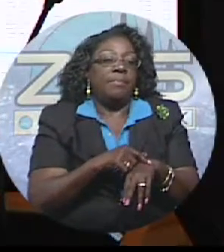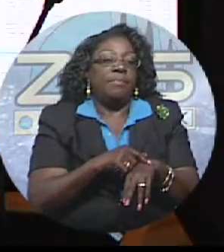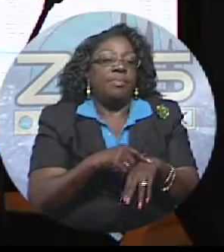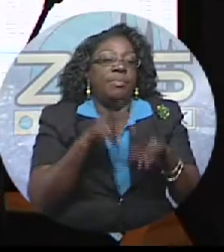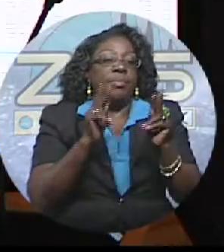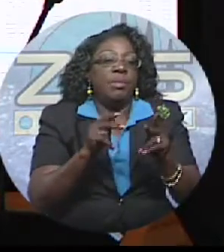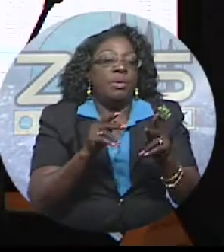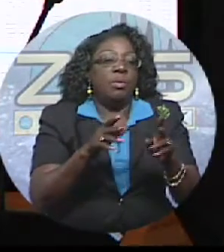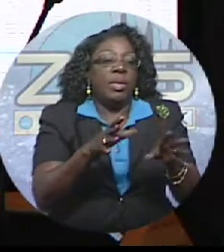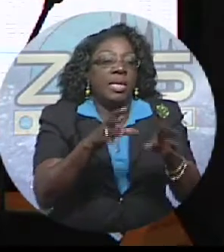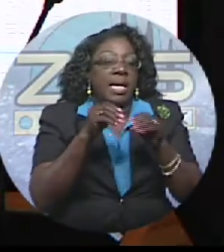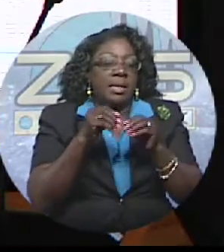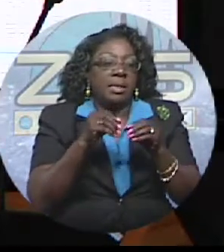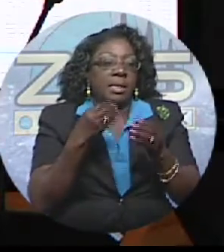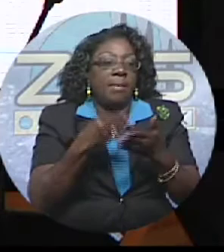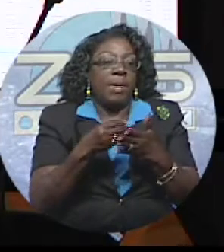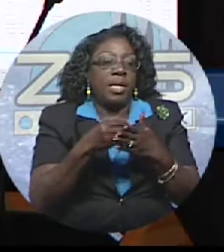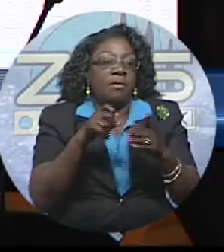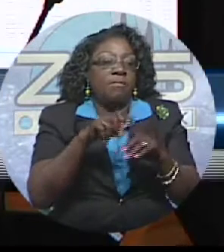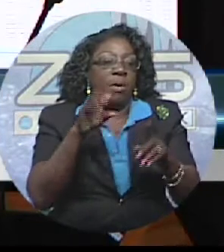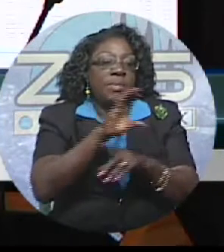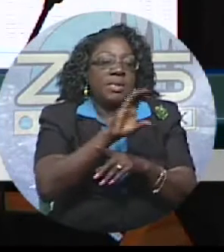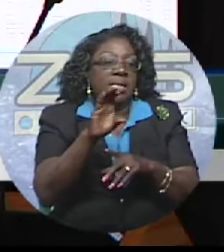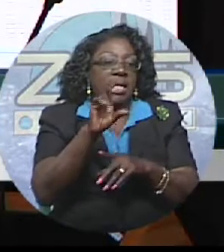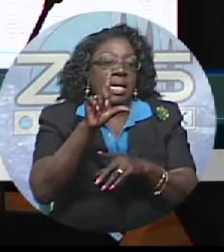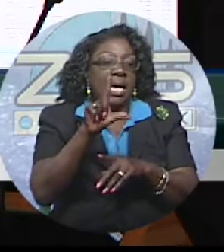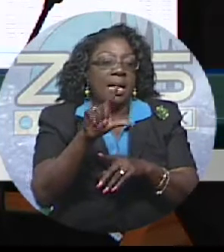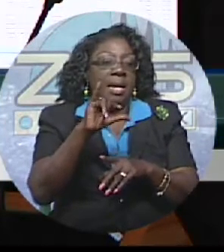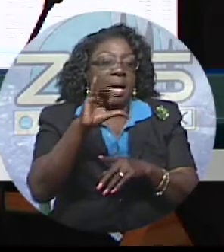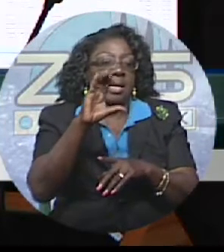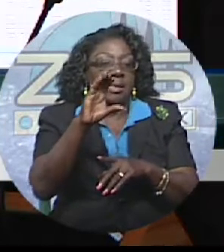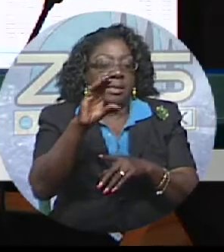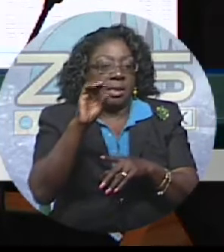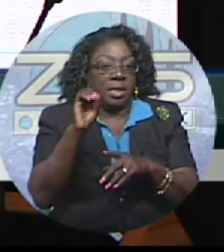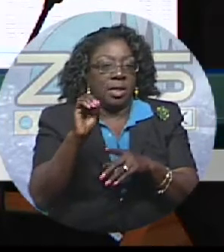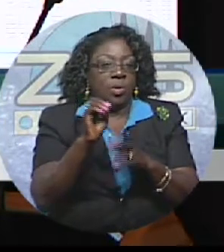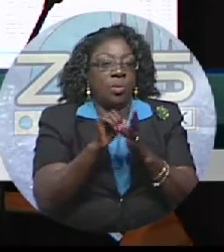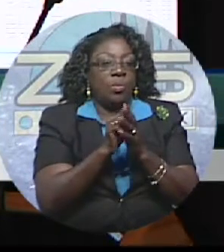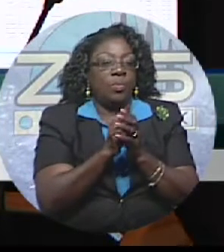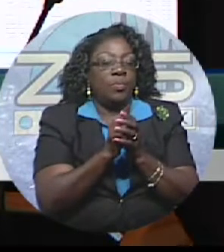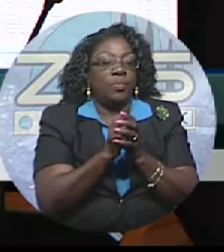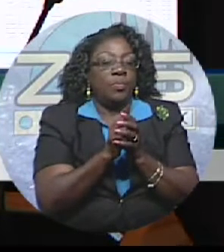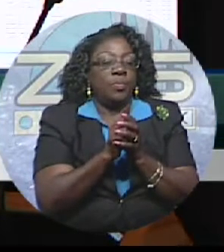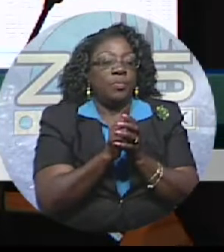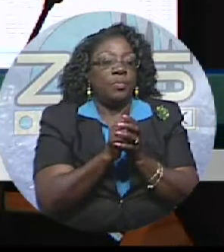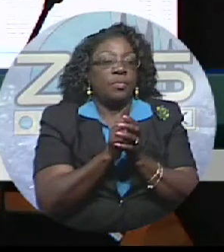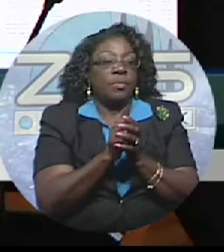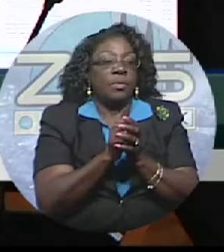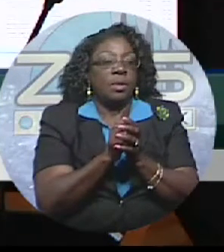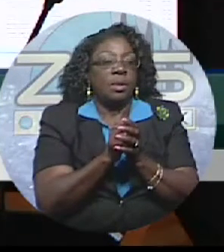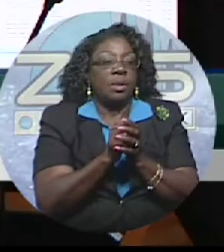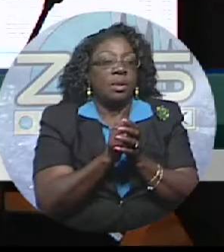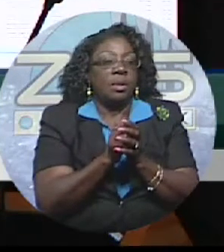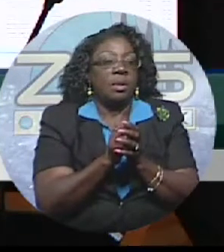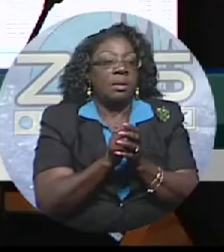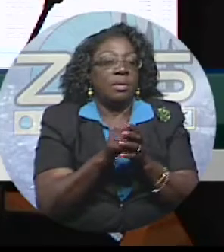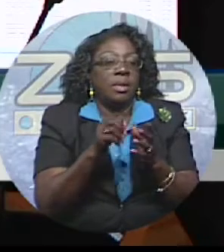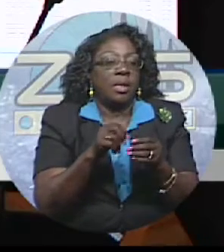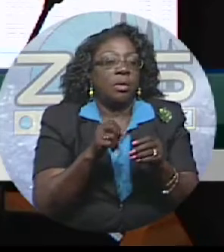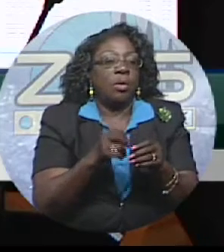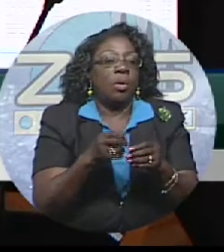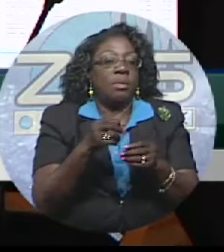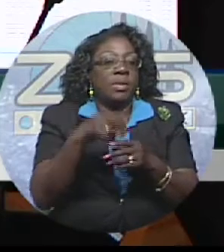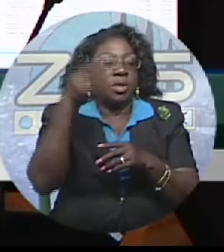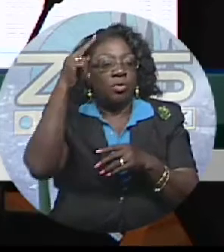public pronouncement on CLECO because I'm intent on holding Mr. Christie